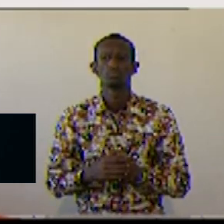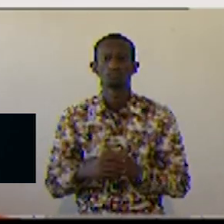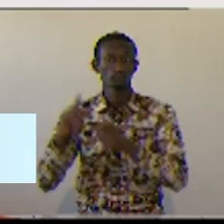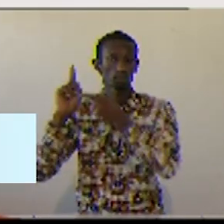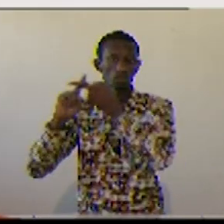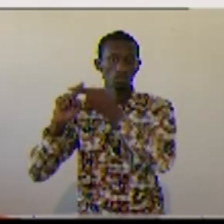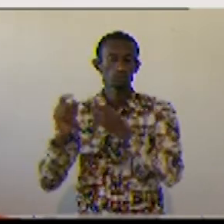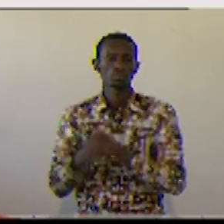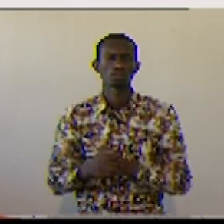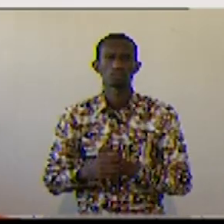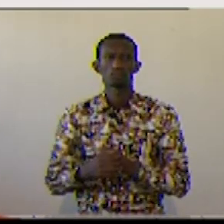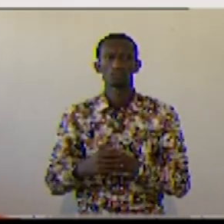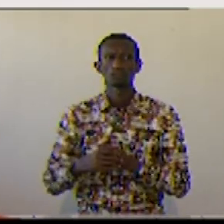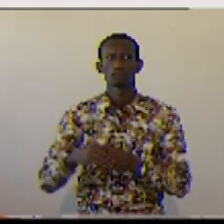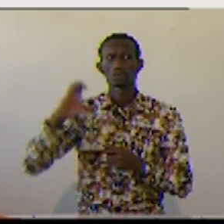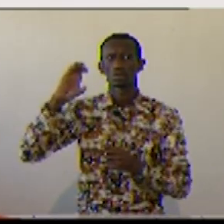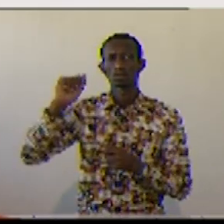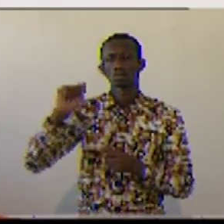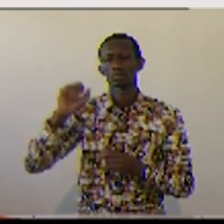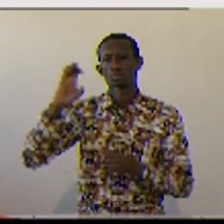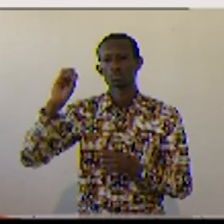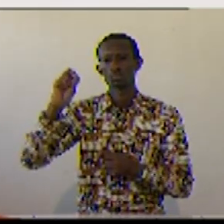plus calcium carbonate,